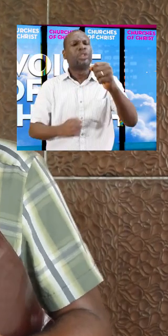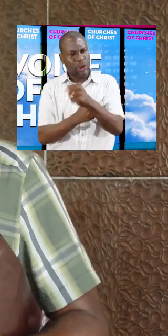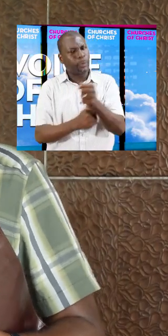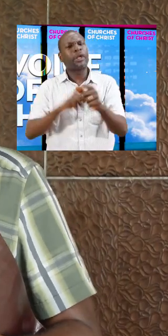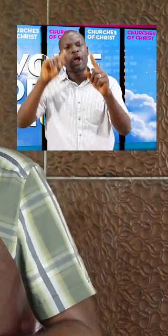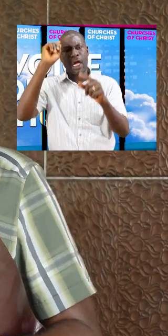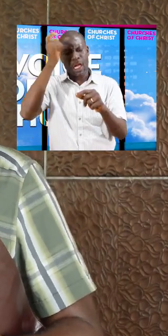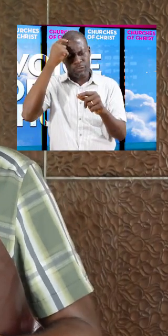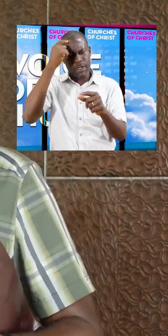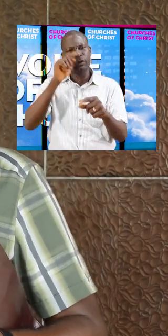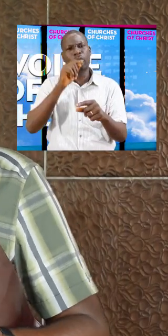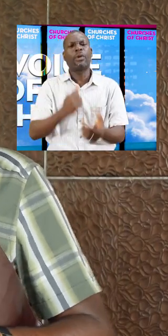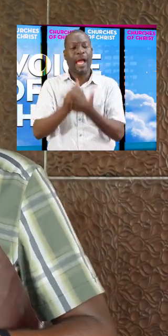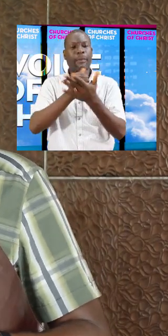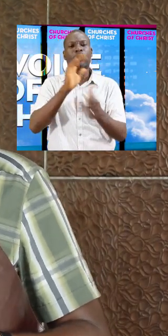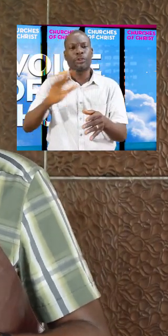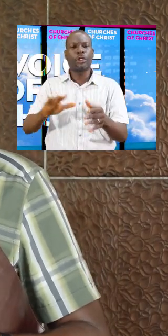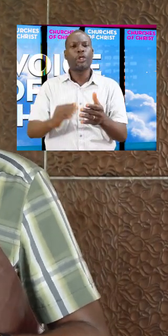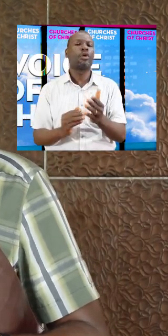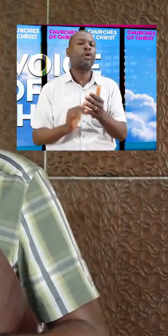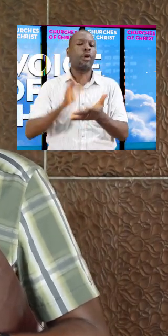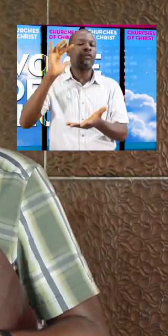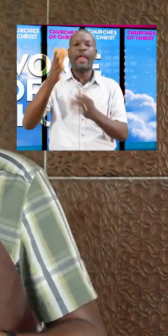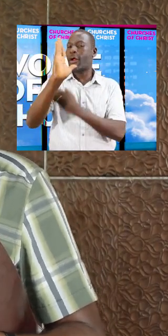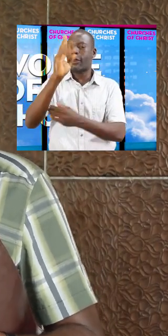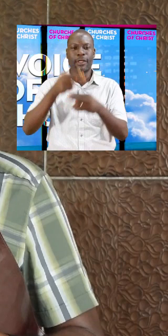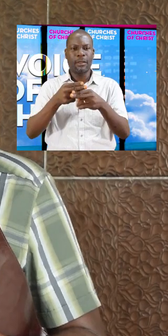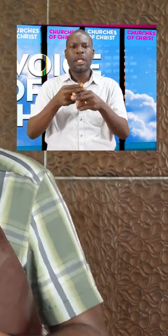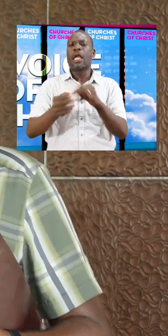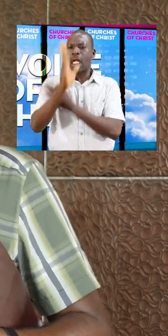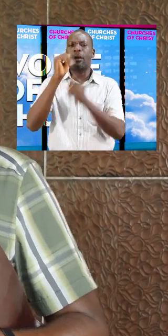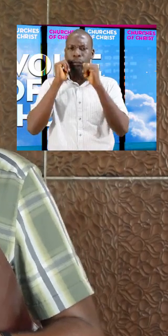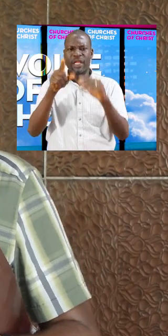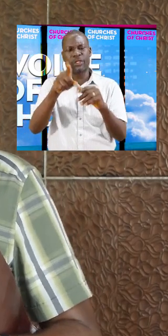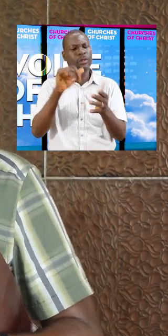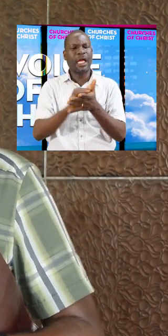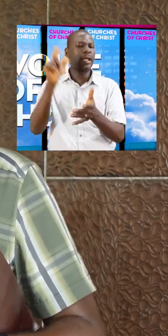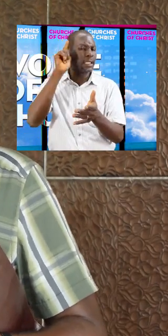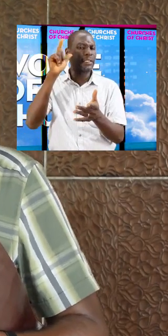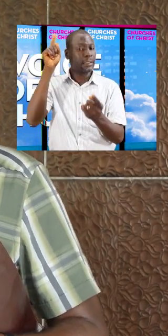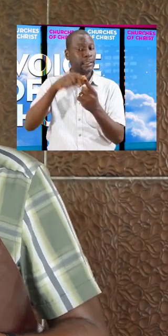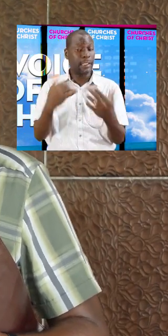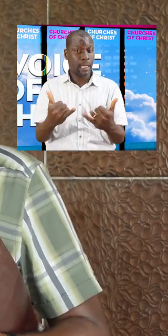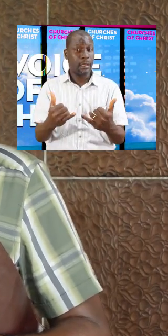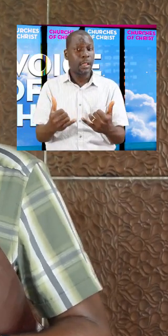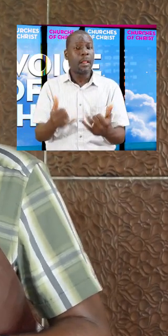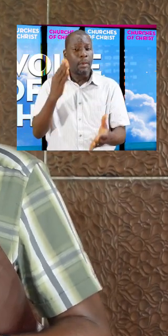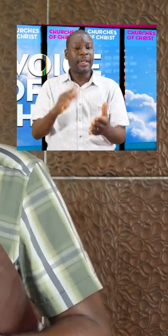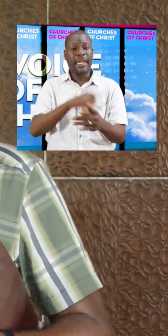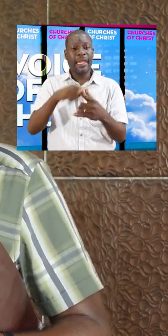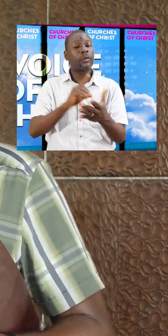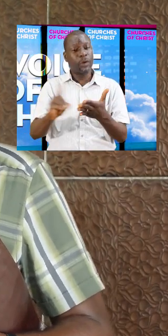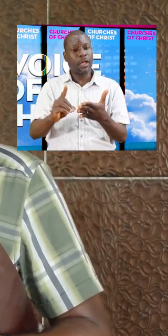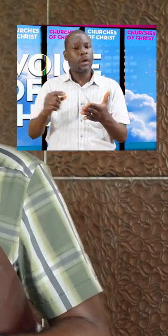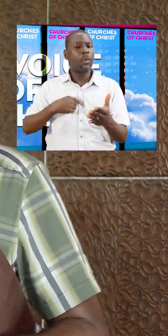mfa mbo emufra enhye onyakopo odi kronkron no ani monyam ewrade enhye so watie mi abepem sabre eya ne pa next week no